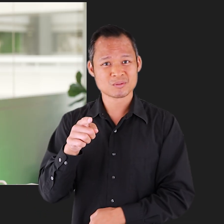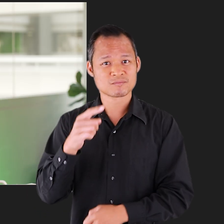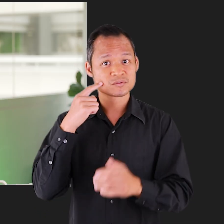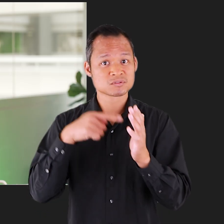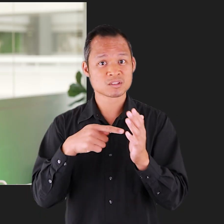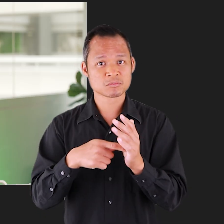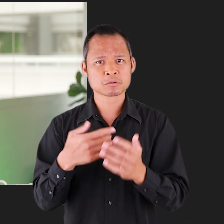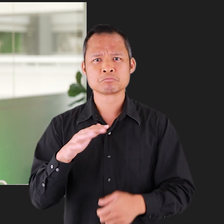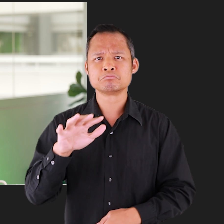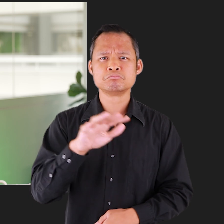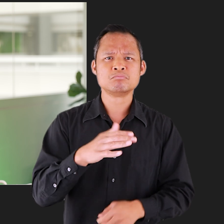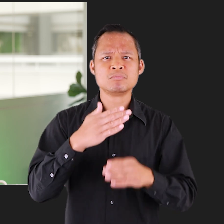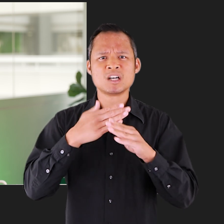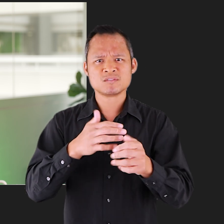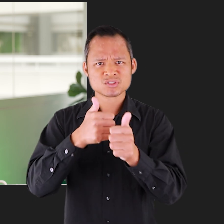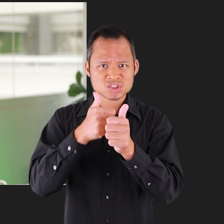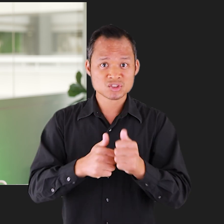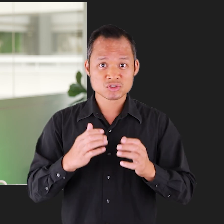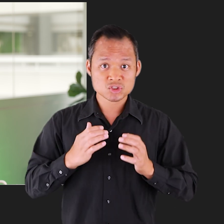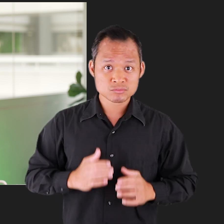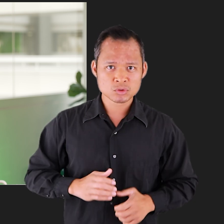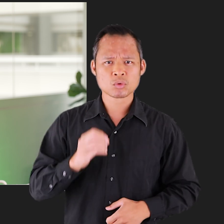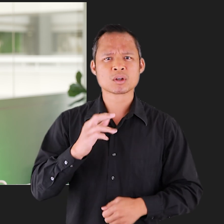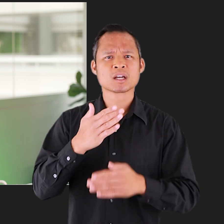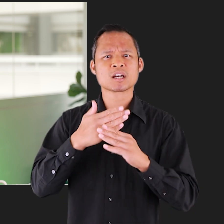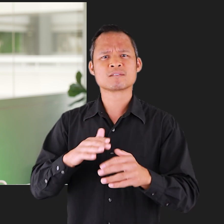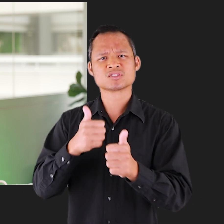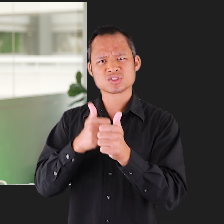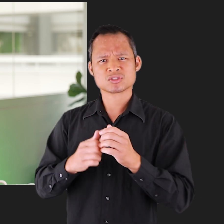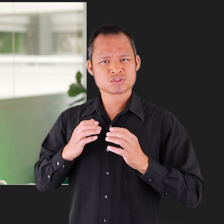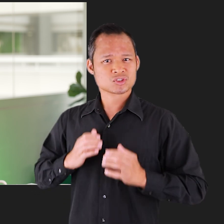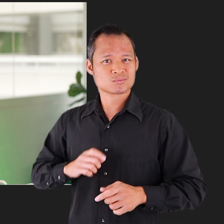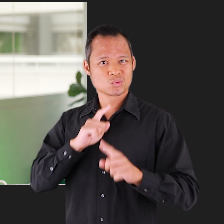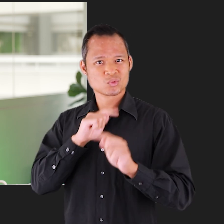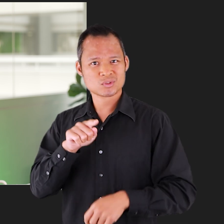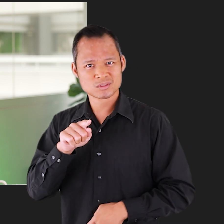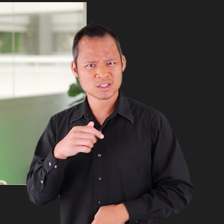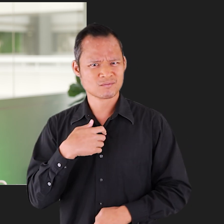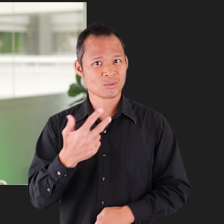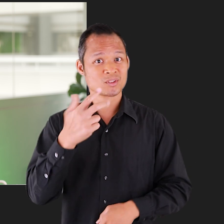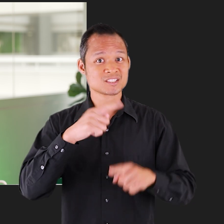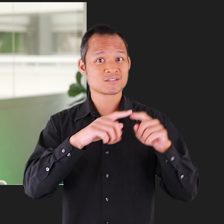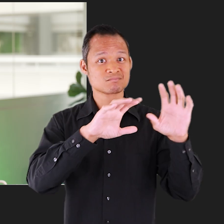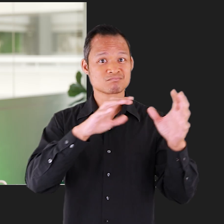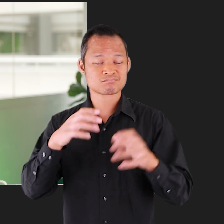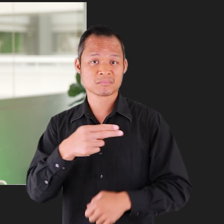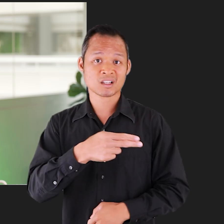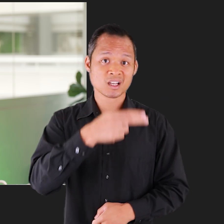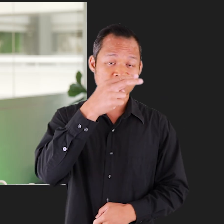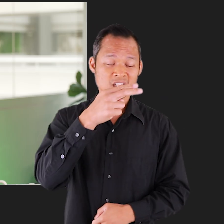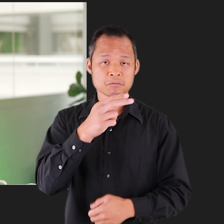all your jobs done with custom quotes. In that instance, you estimate your average per customer, or average per customer